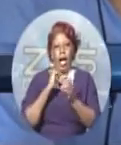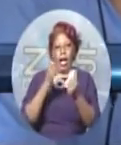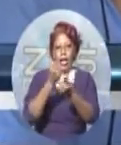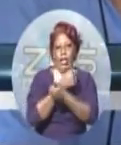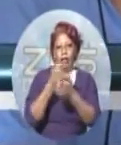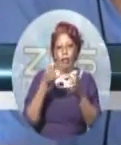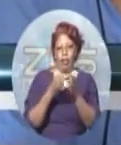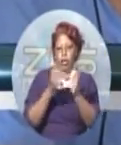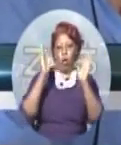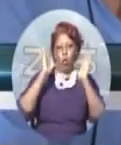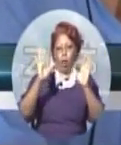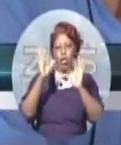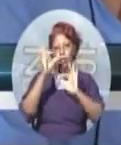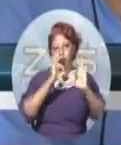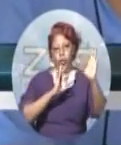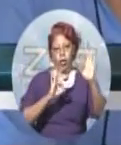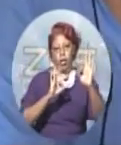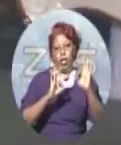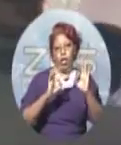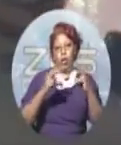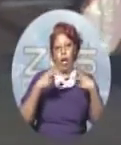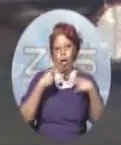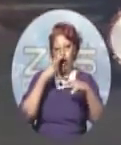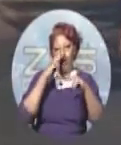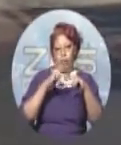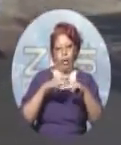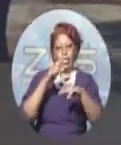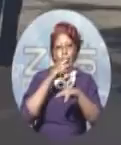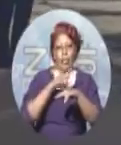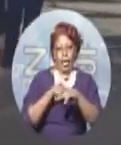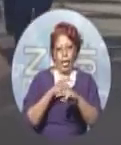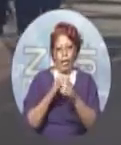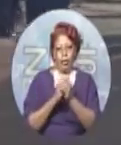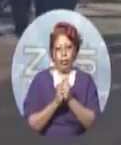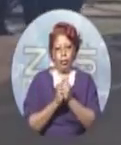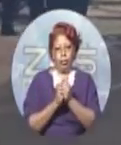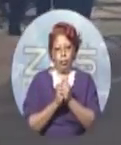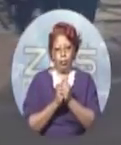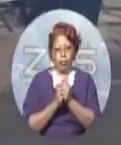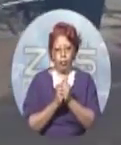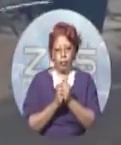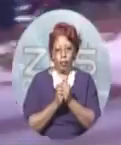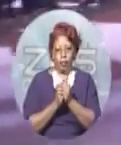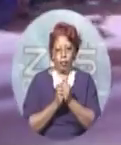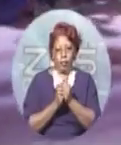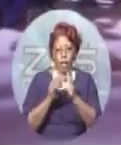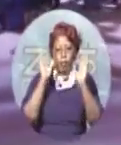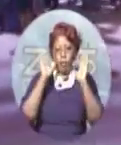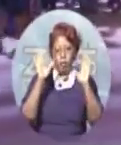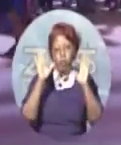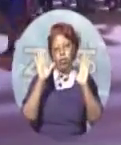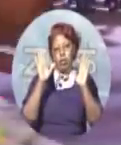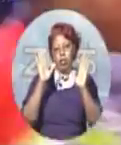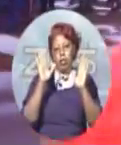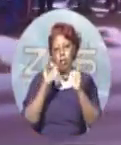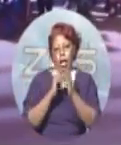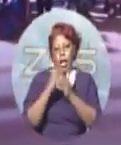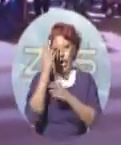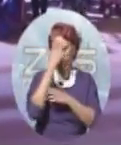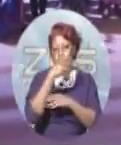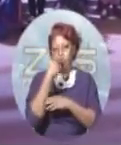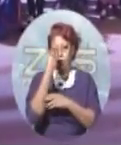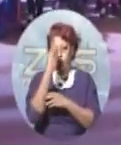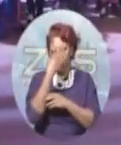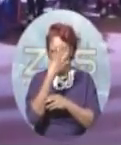a great festival. We've been having a really fun time. I just think the floats are like fantastic. They're just amazingly intricate and really beautiful